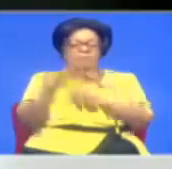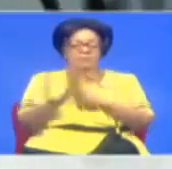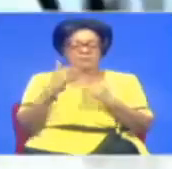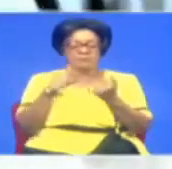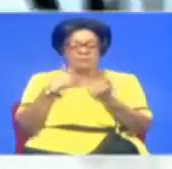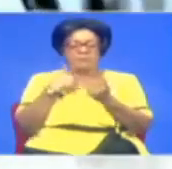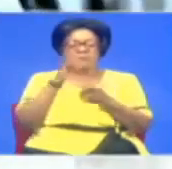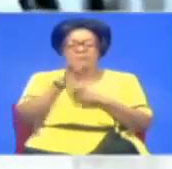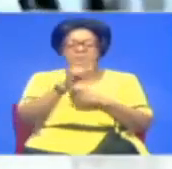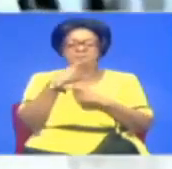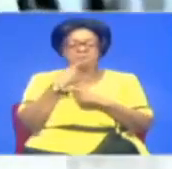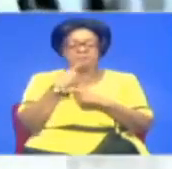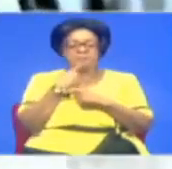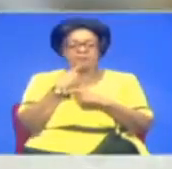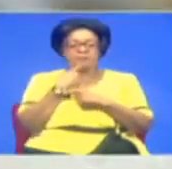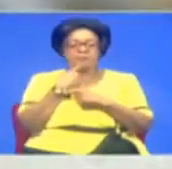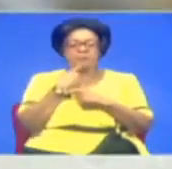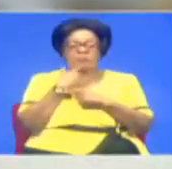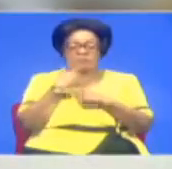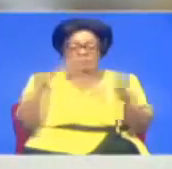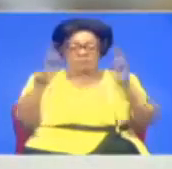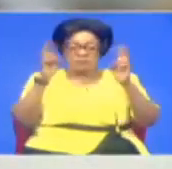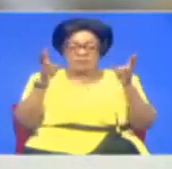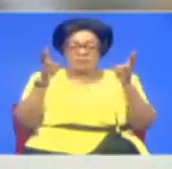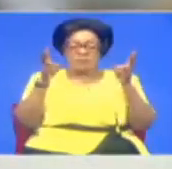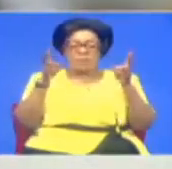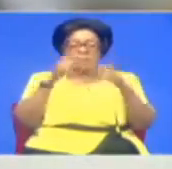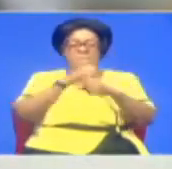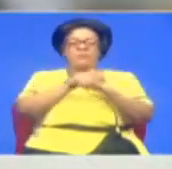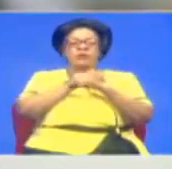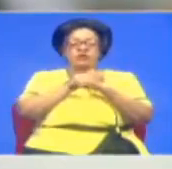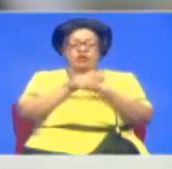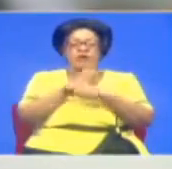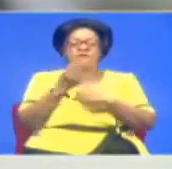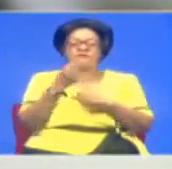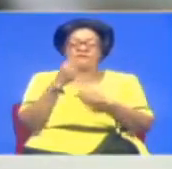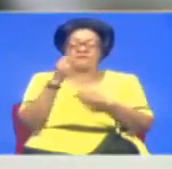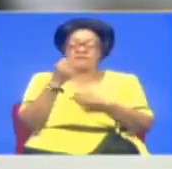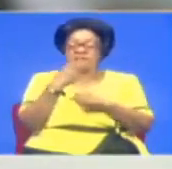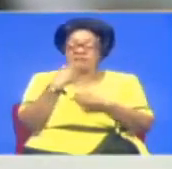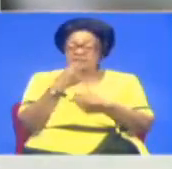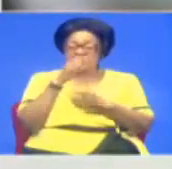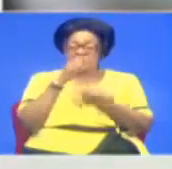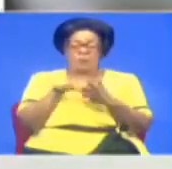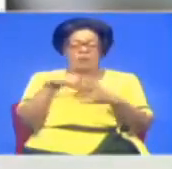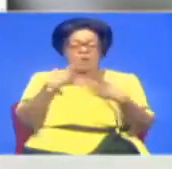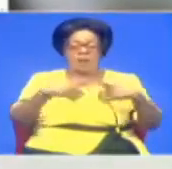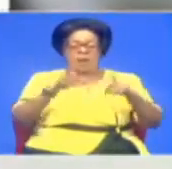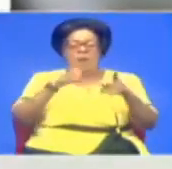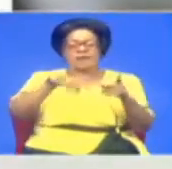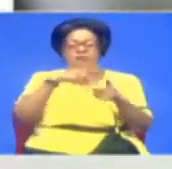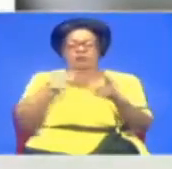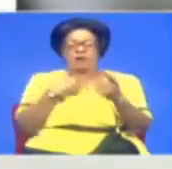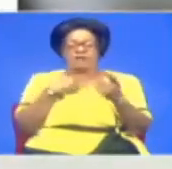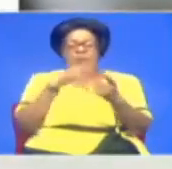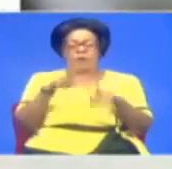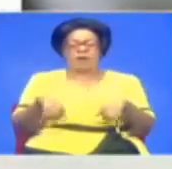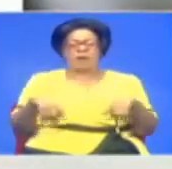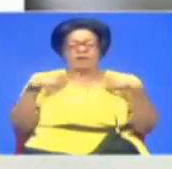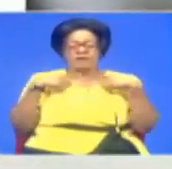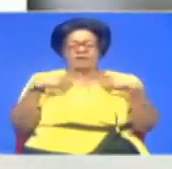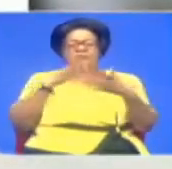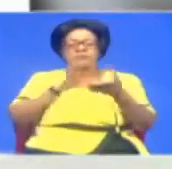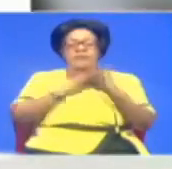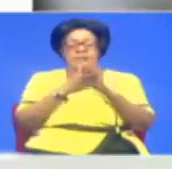move, stating that, and I quote, "It's the protection of vaccines that will ultimately allow us to reclaim our lives and get the